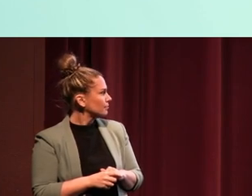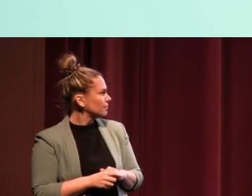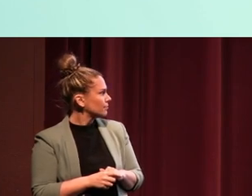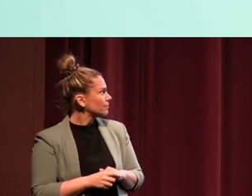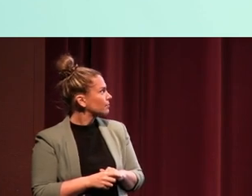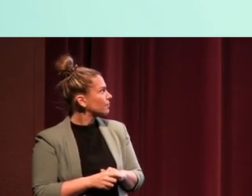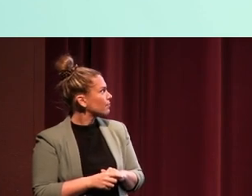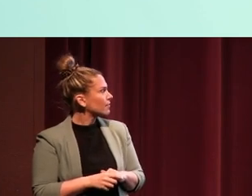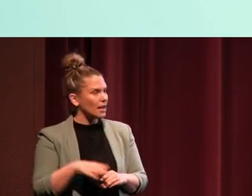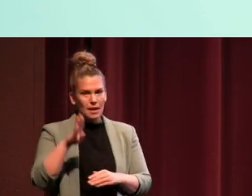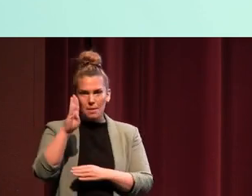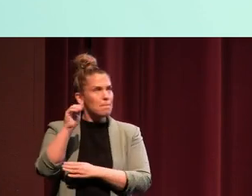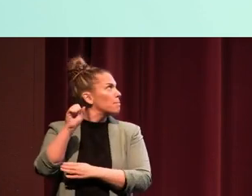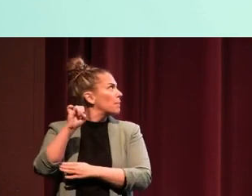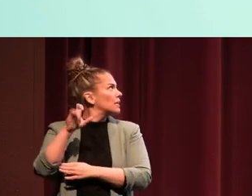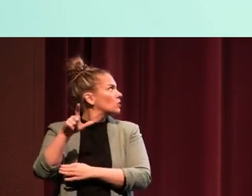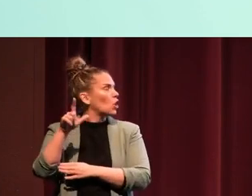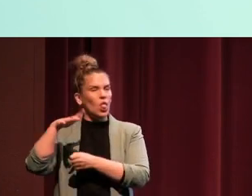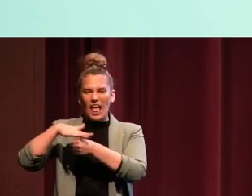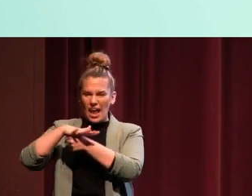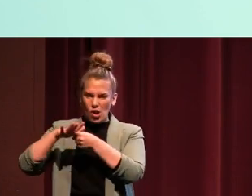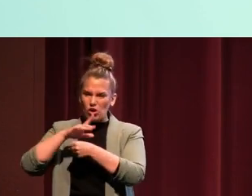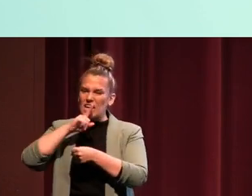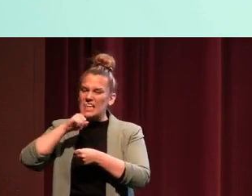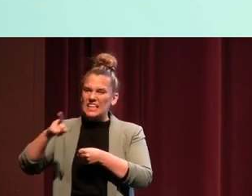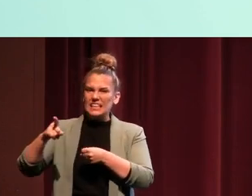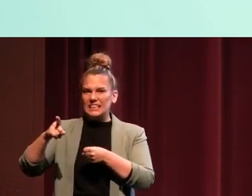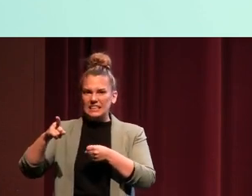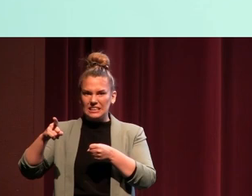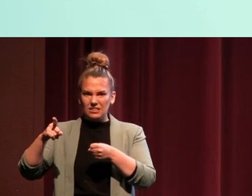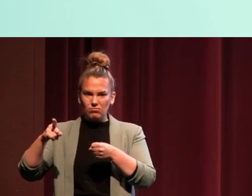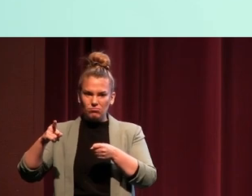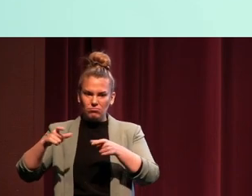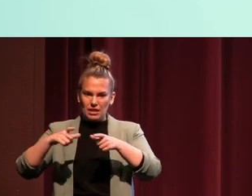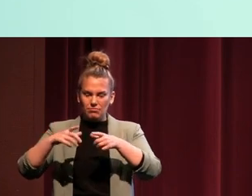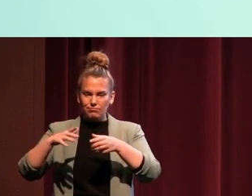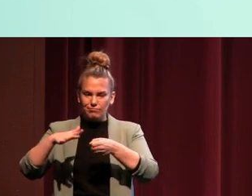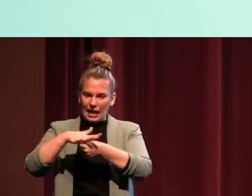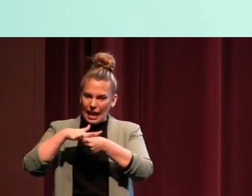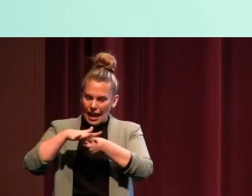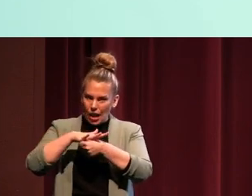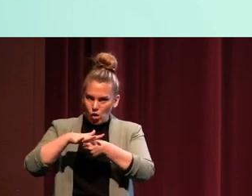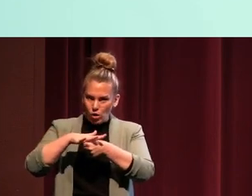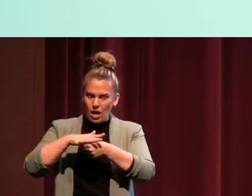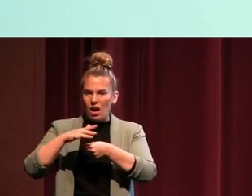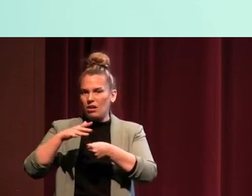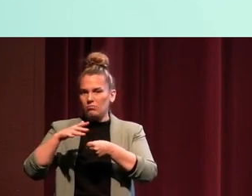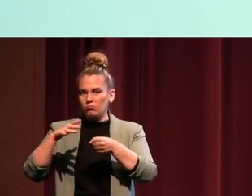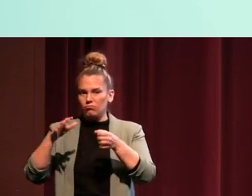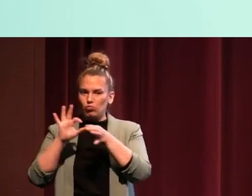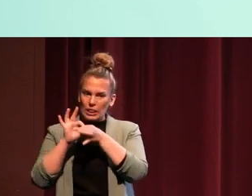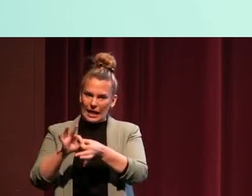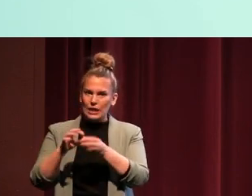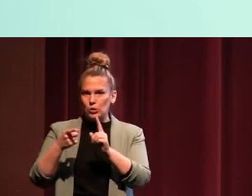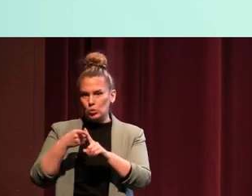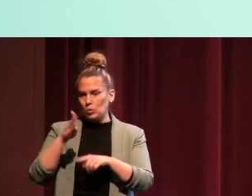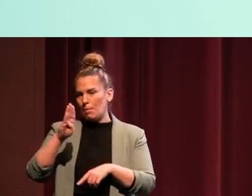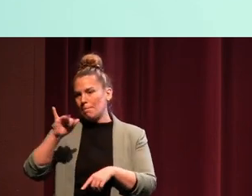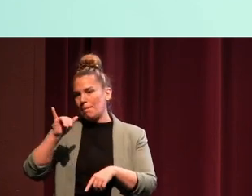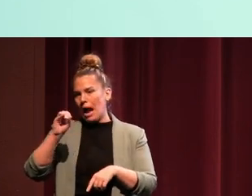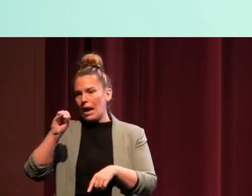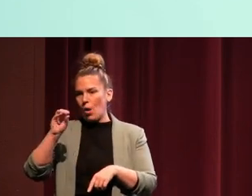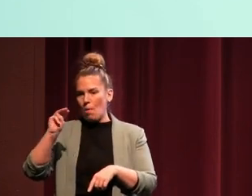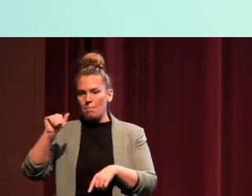Basal area is nothing more than the cross-sectional area of a forest stand. It's pretty closely related to just biomass. So let's just say